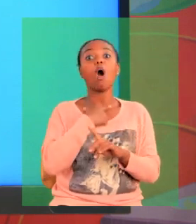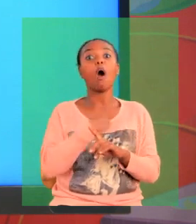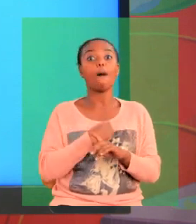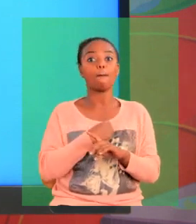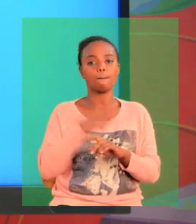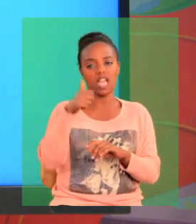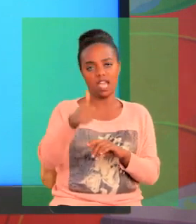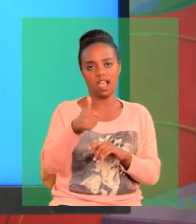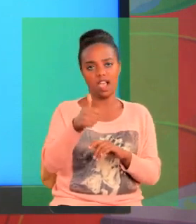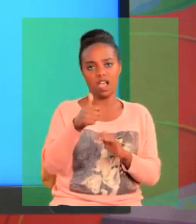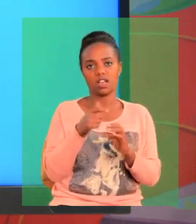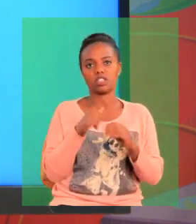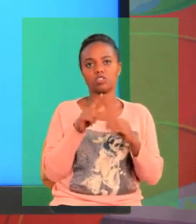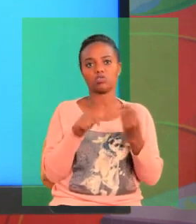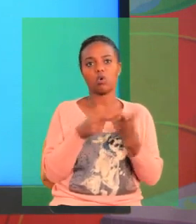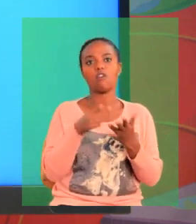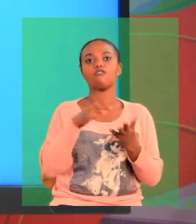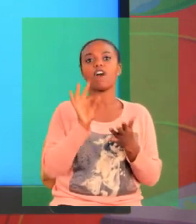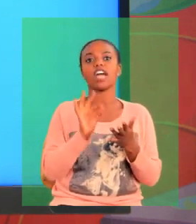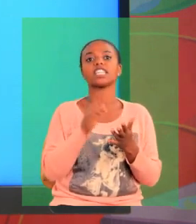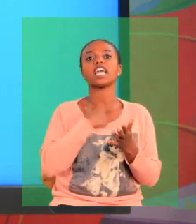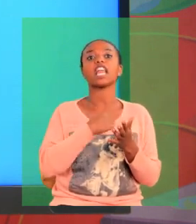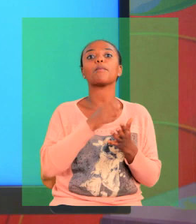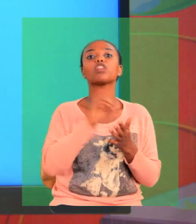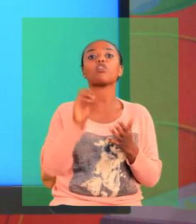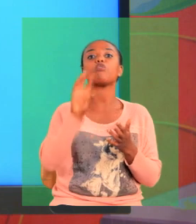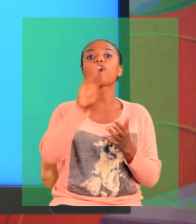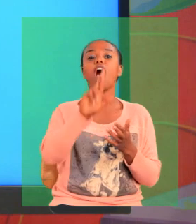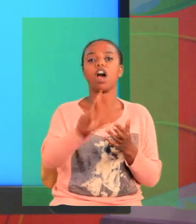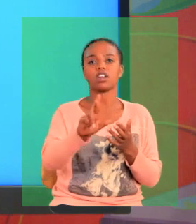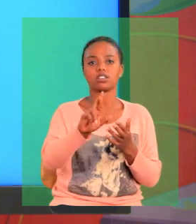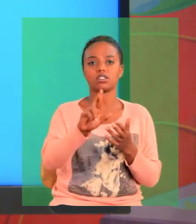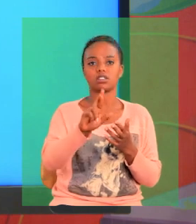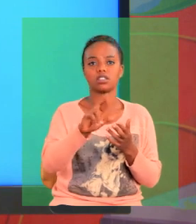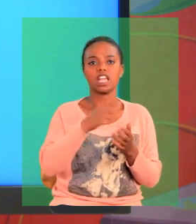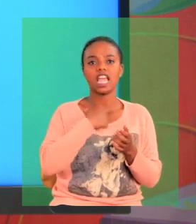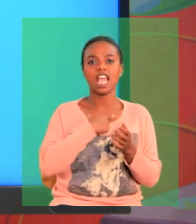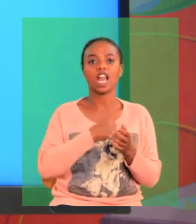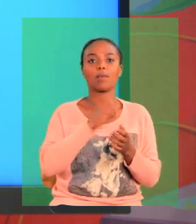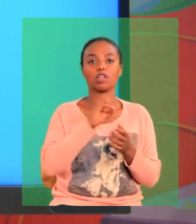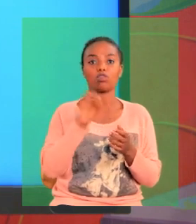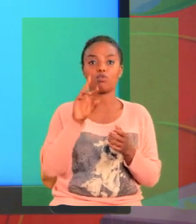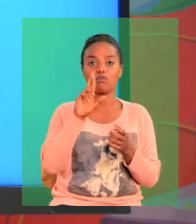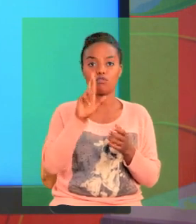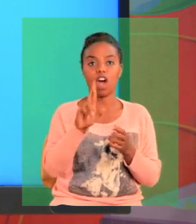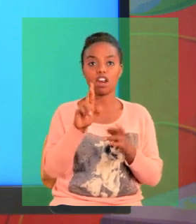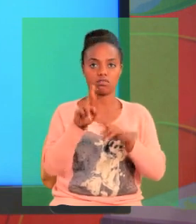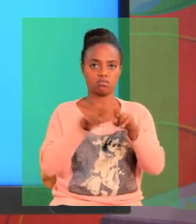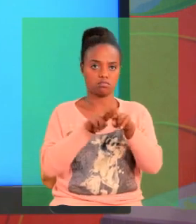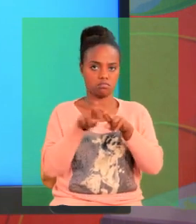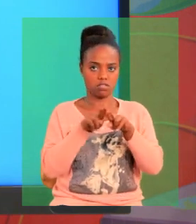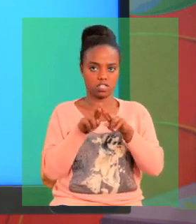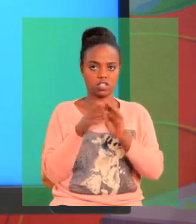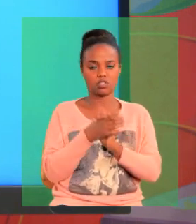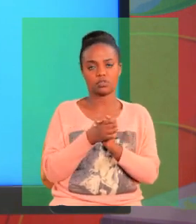find the element of R. We are asked here to find the element of R. The element of